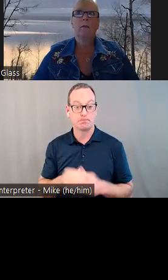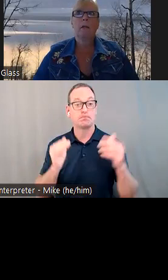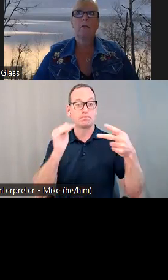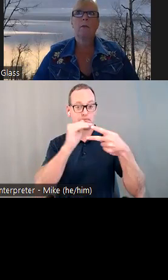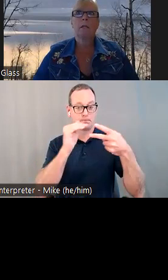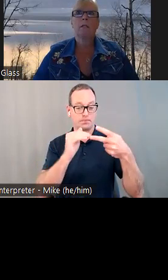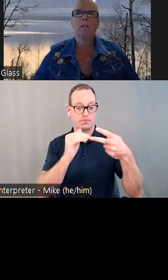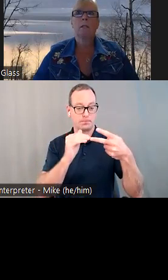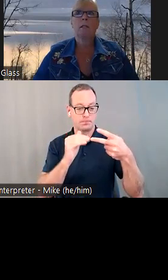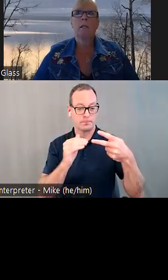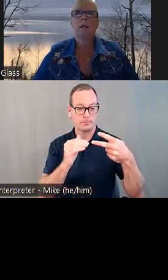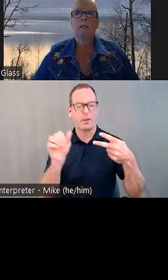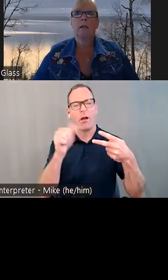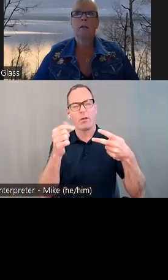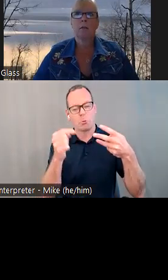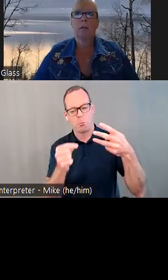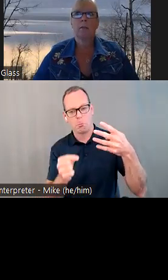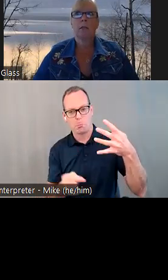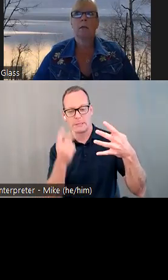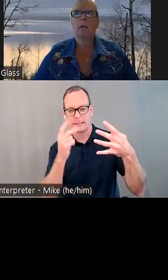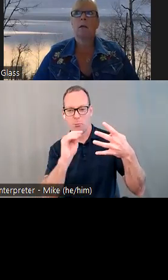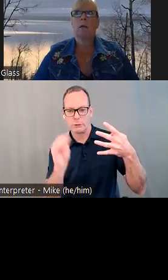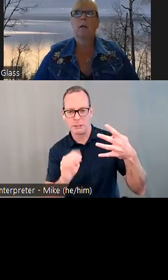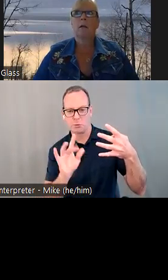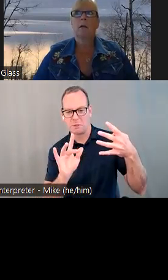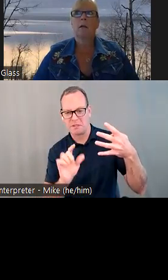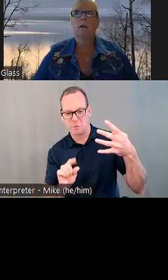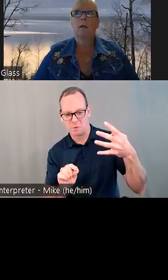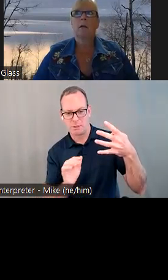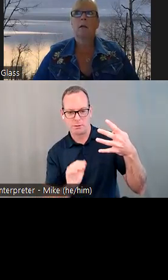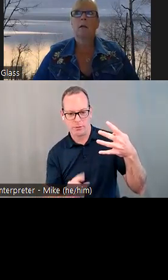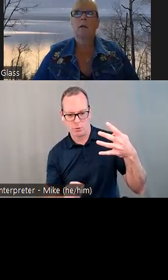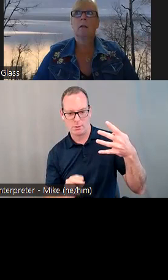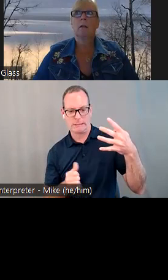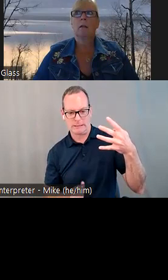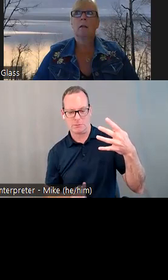We have the other percentages listed here as they currently appear.